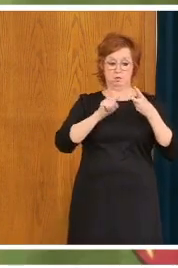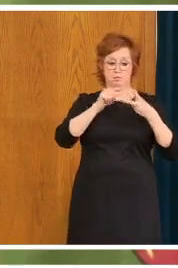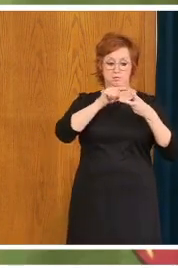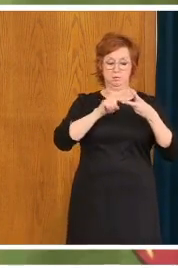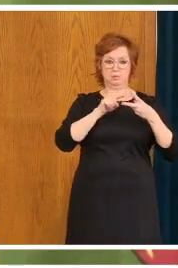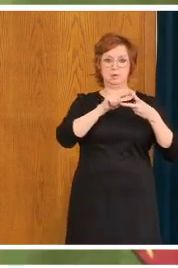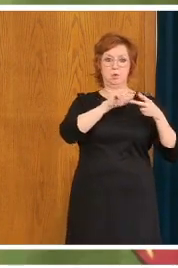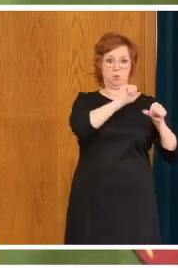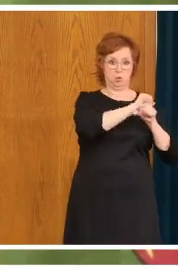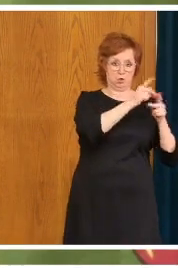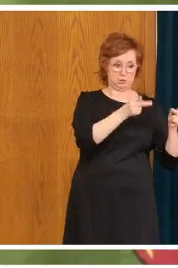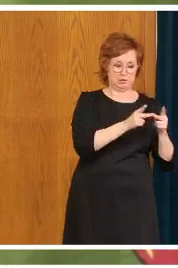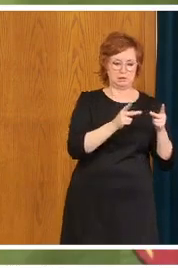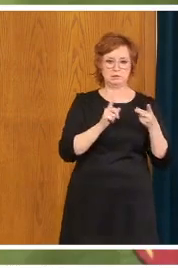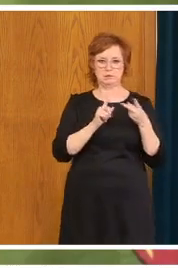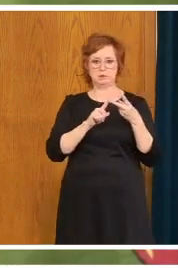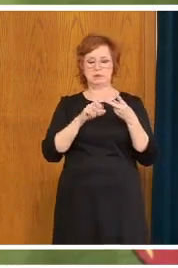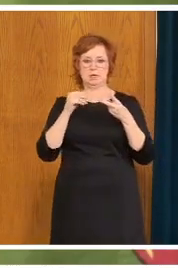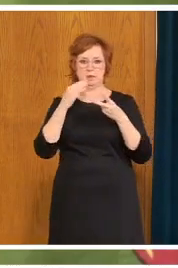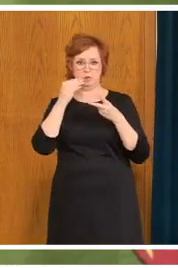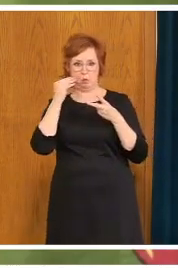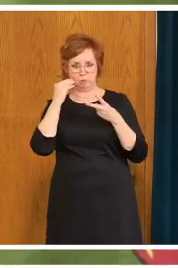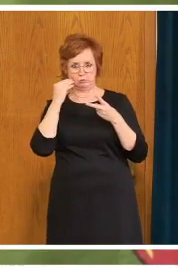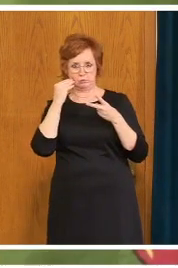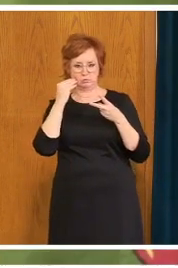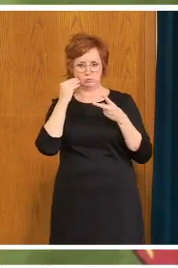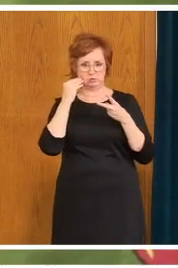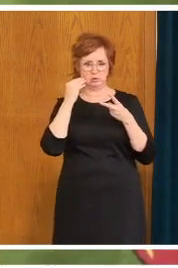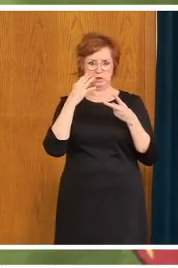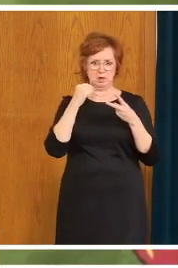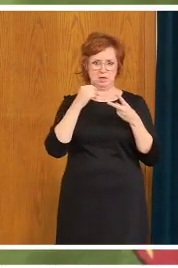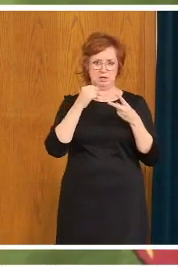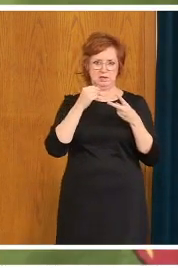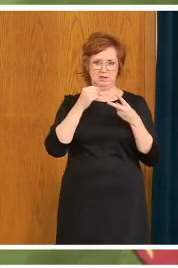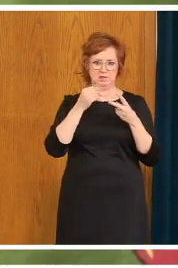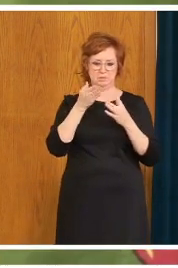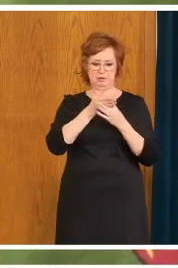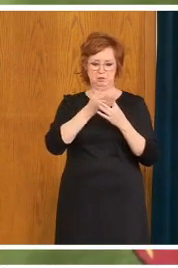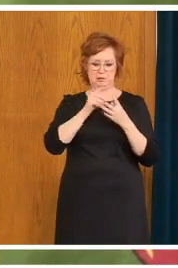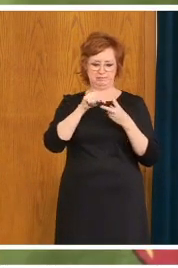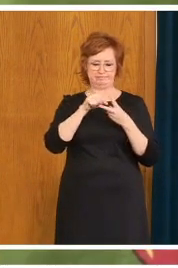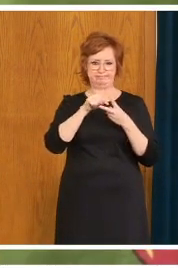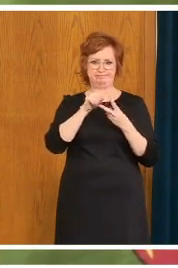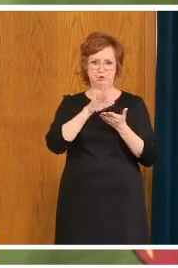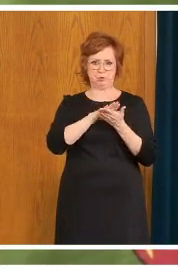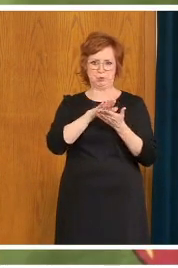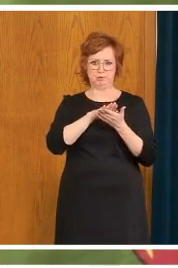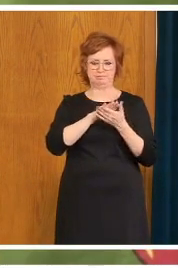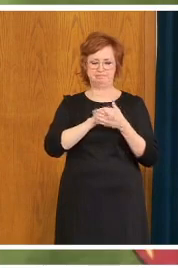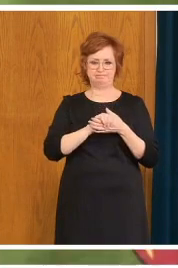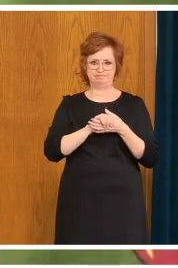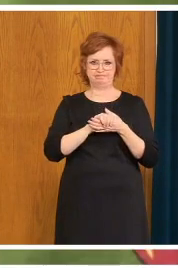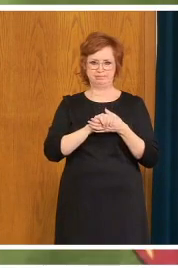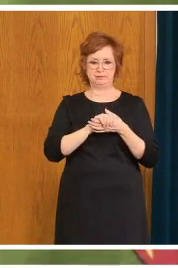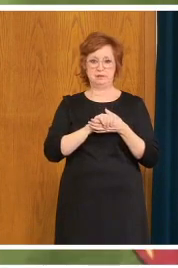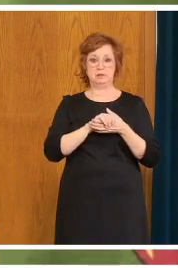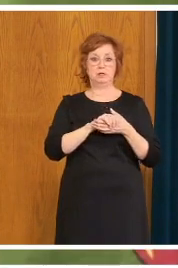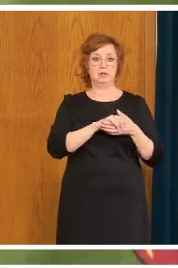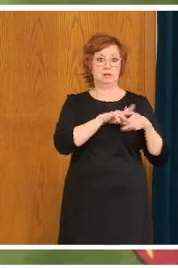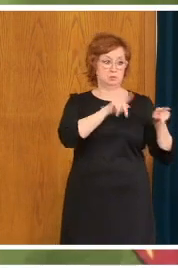schools. So I guess the question becomes, why have we not seen greater emphasis, given these